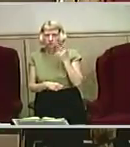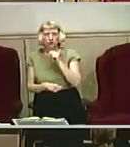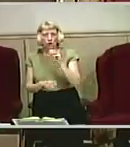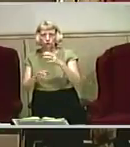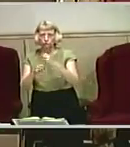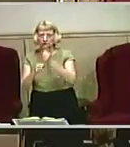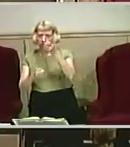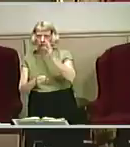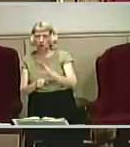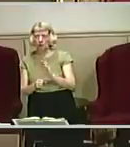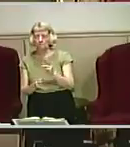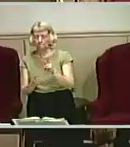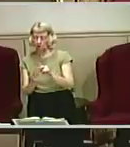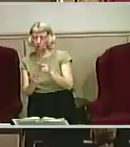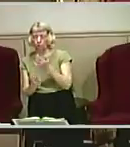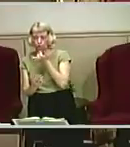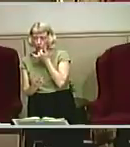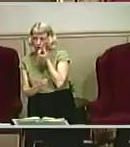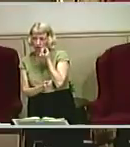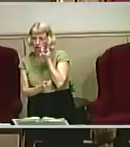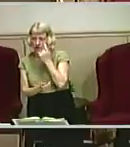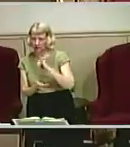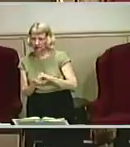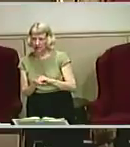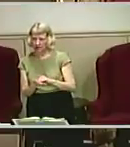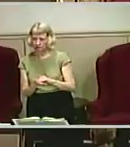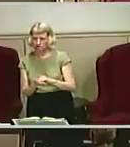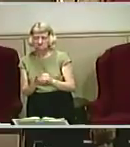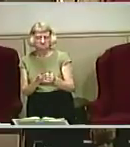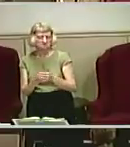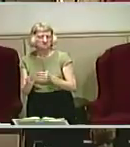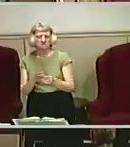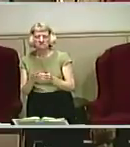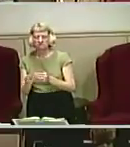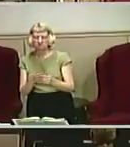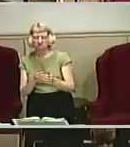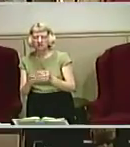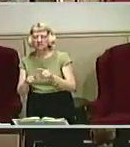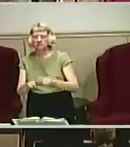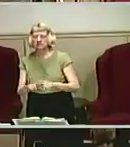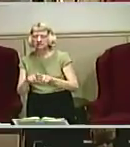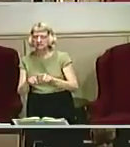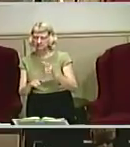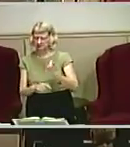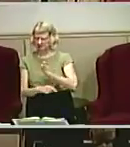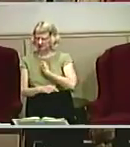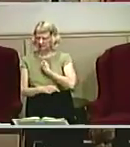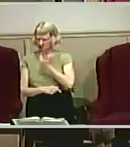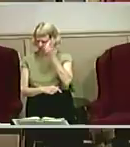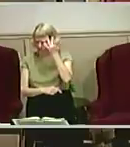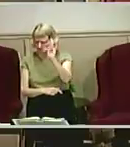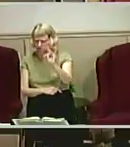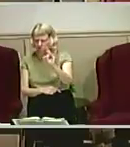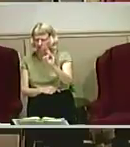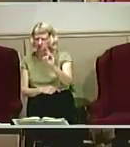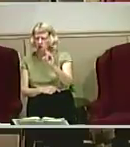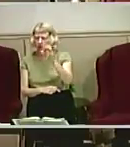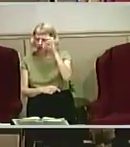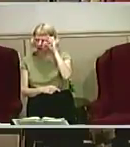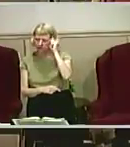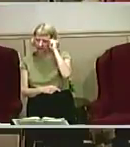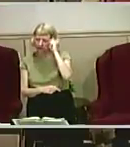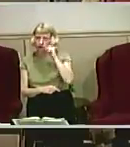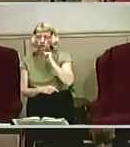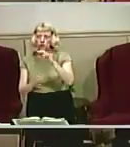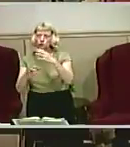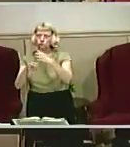trusting in God, both areas are wrong. Do you understand that? It doesn't matter if you're relying on your intelligence or if you're relying on your common sense. If you're